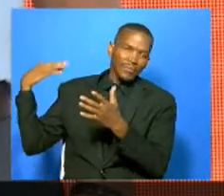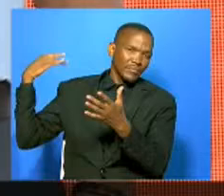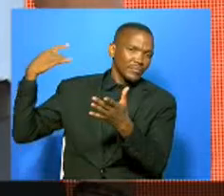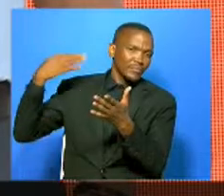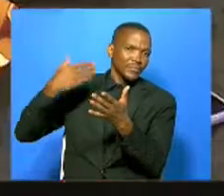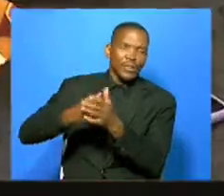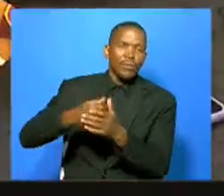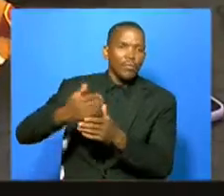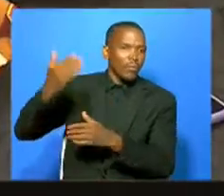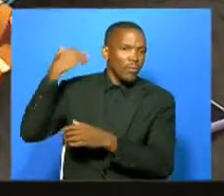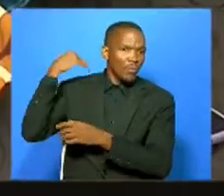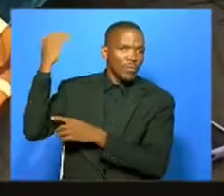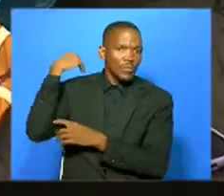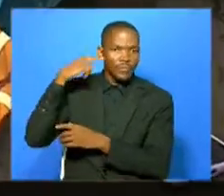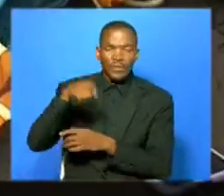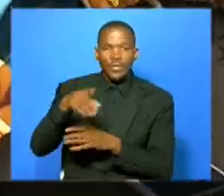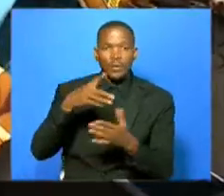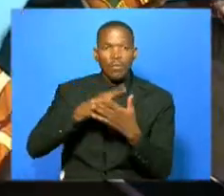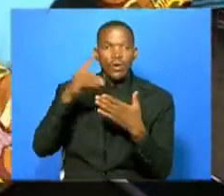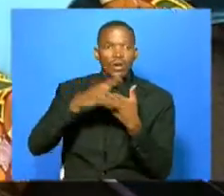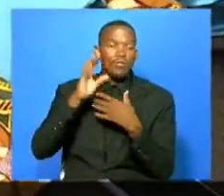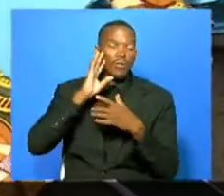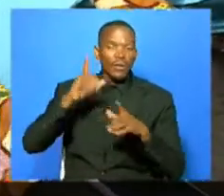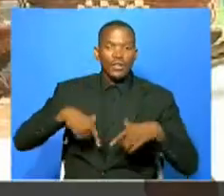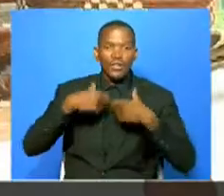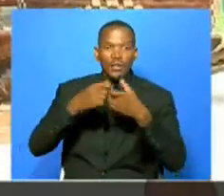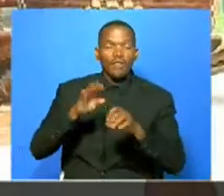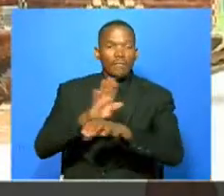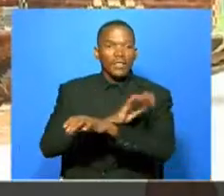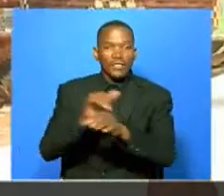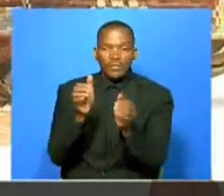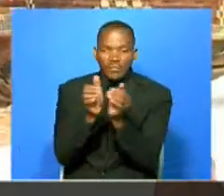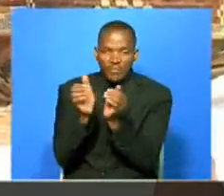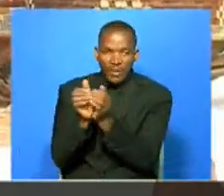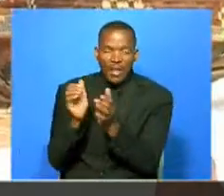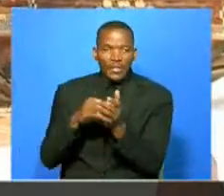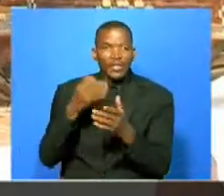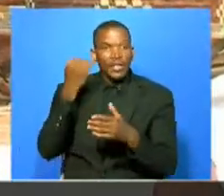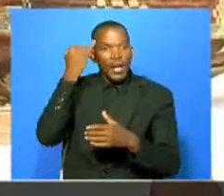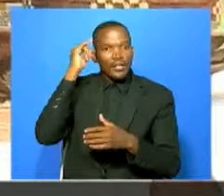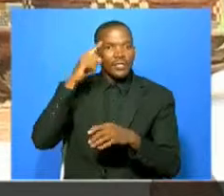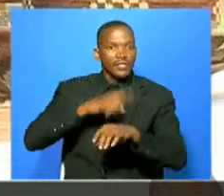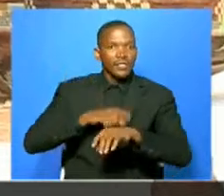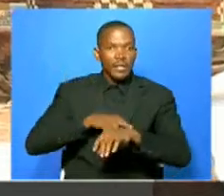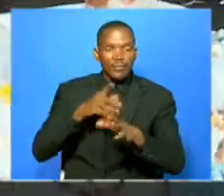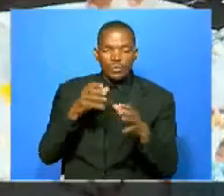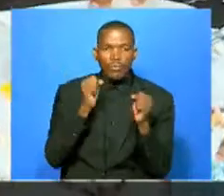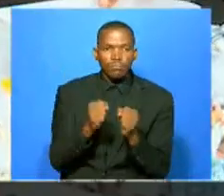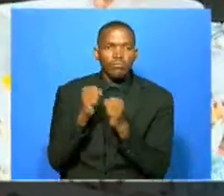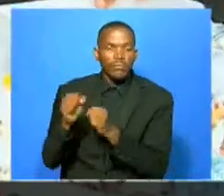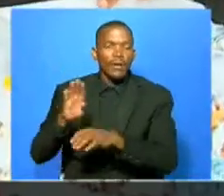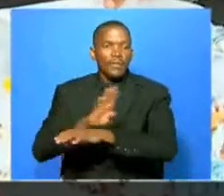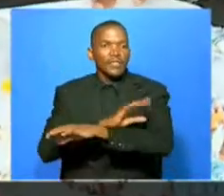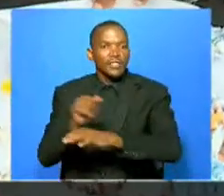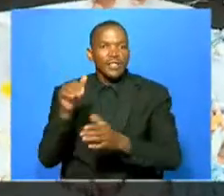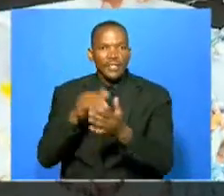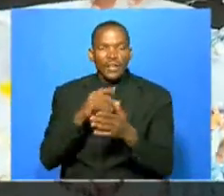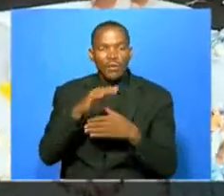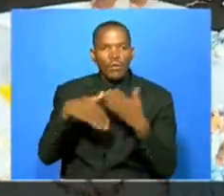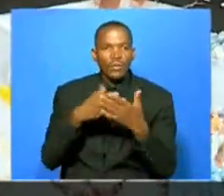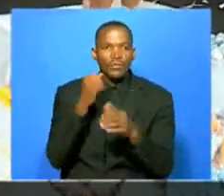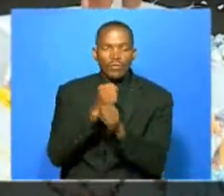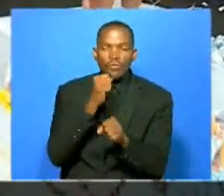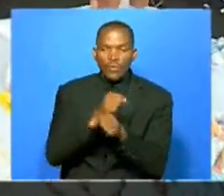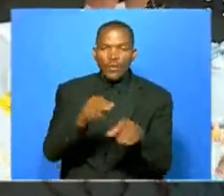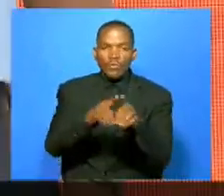haesale leng. Lenaneo le le tla fa beng ba dikgwebo tse dipotlana sebaka sa go aga dikgwebo tse di itshetletseng ebile di na le fa di